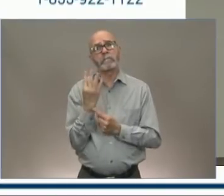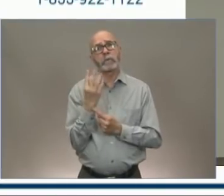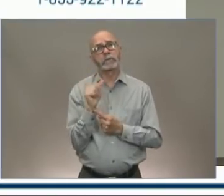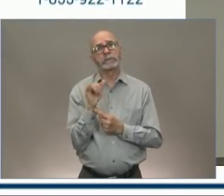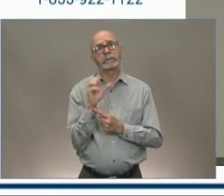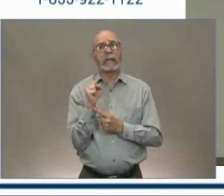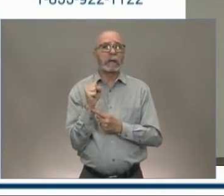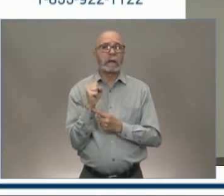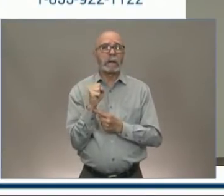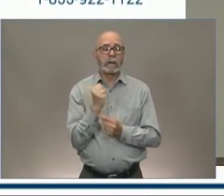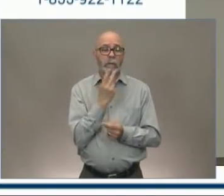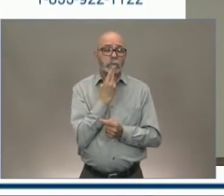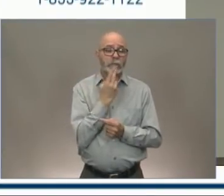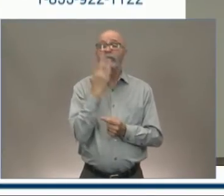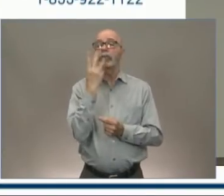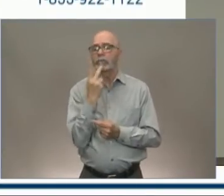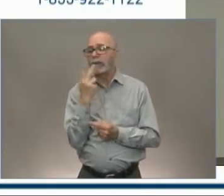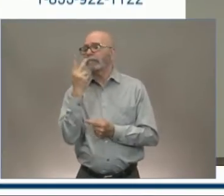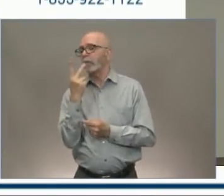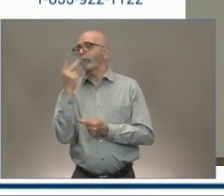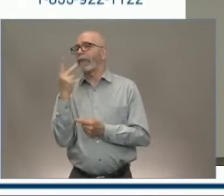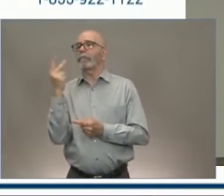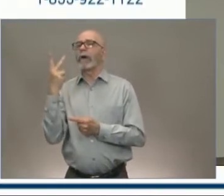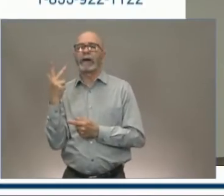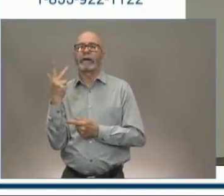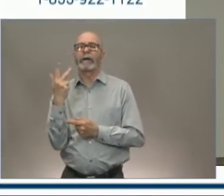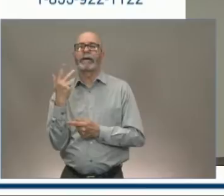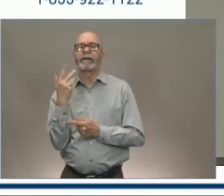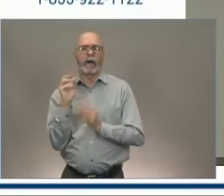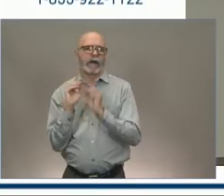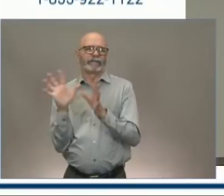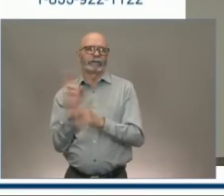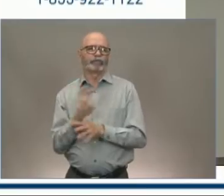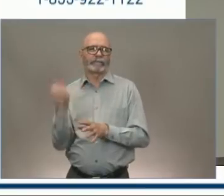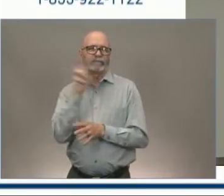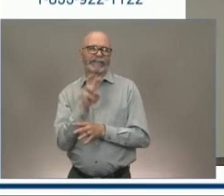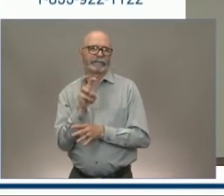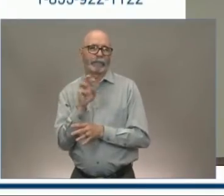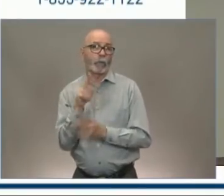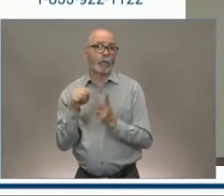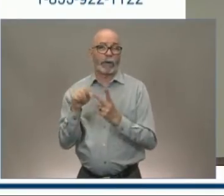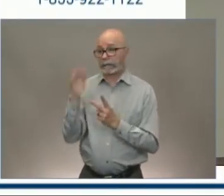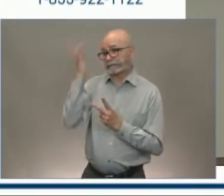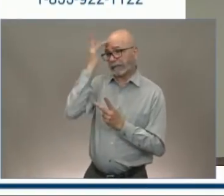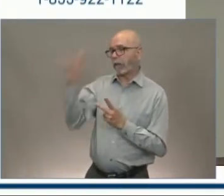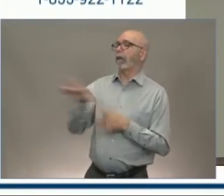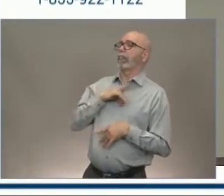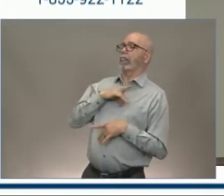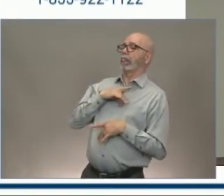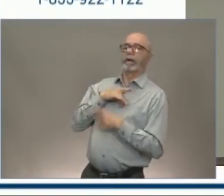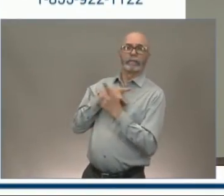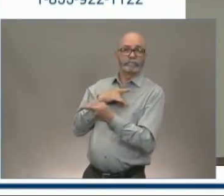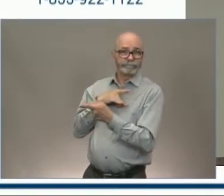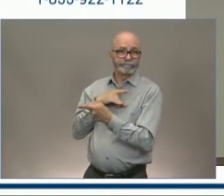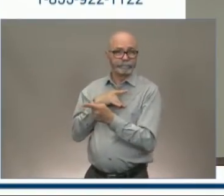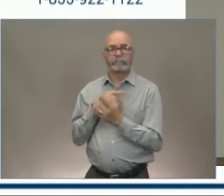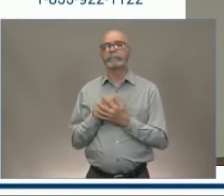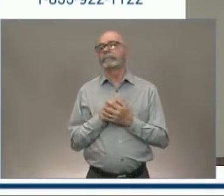are connected to travel or close contacts of positive cases. This is welcome and somewhat unexpected.